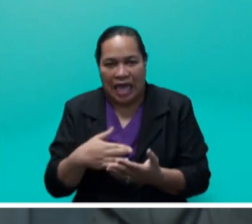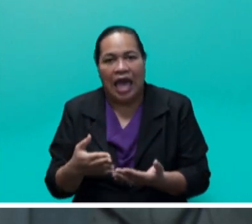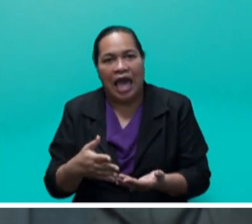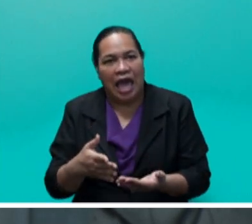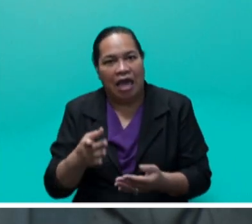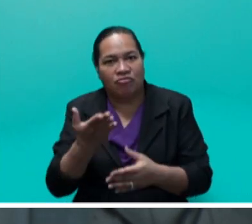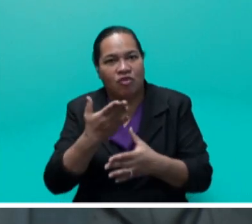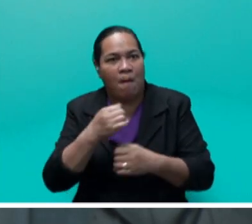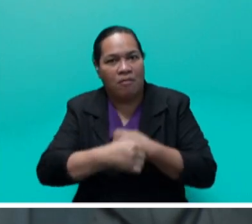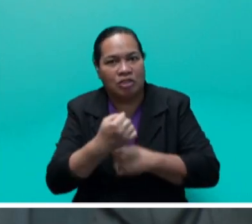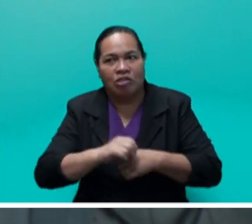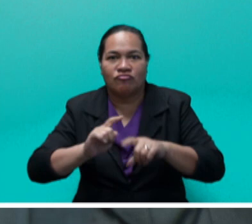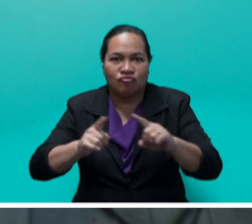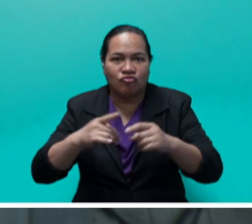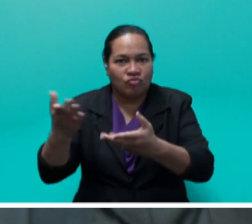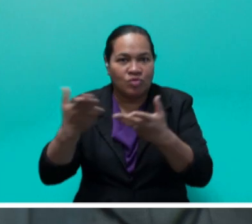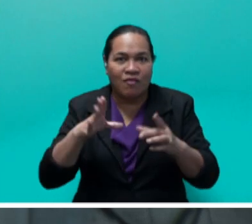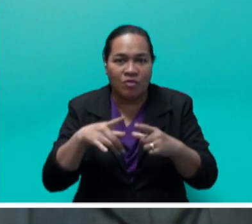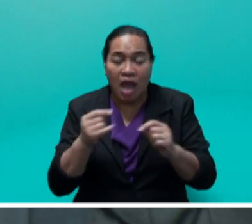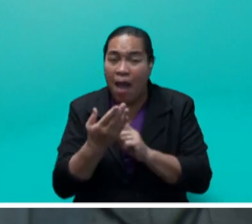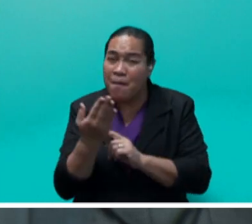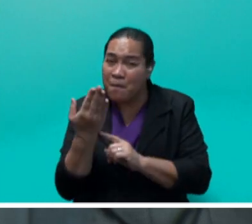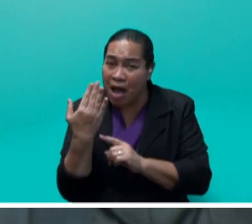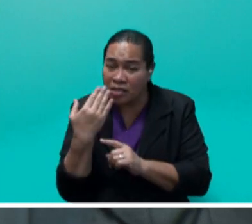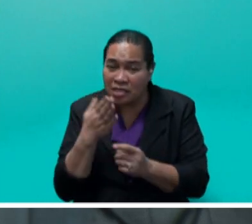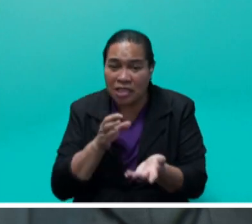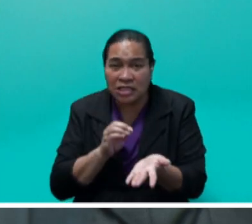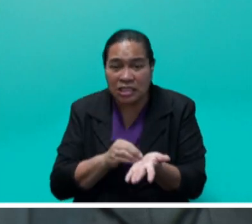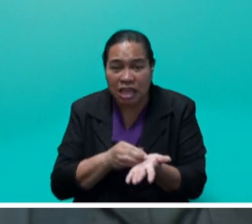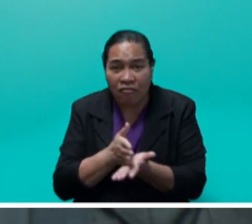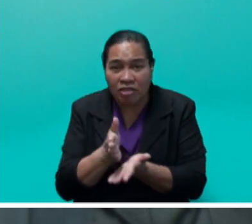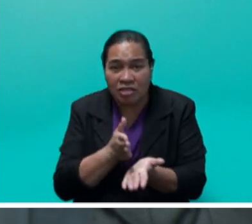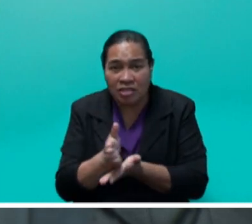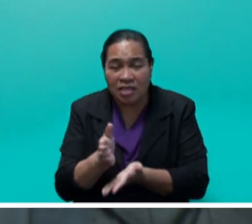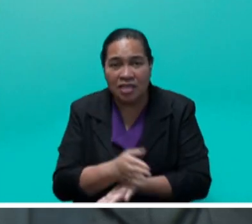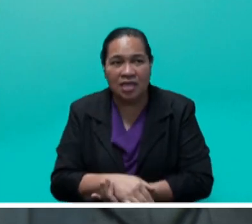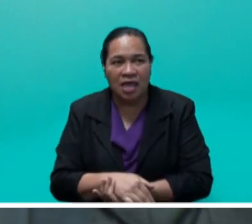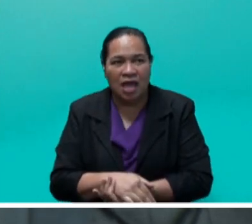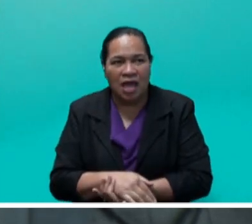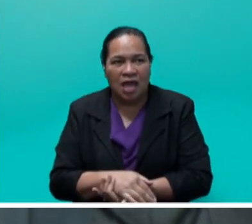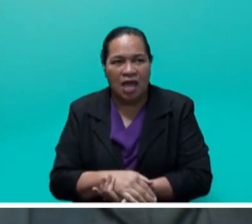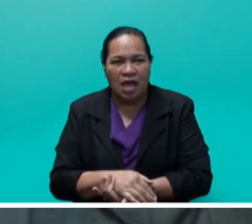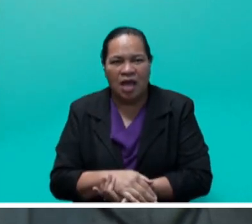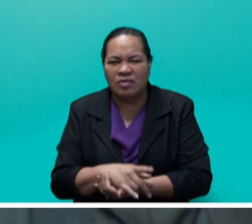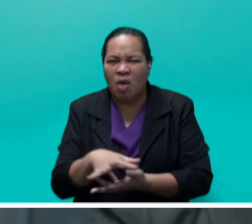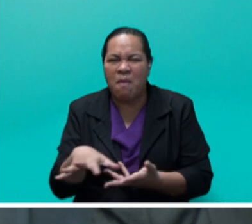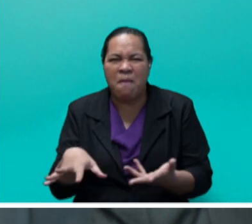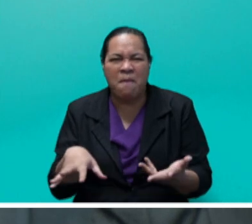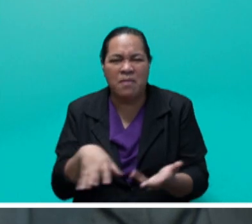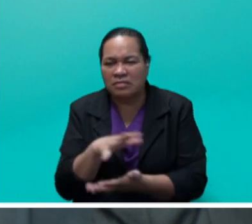Mr. Speaker, sir, in the past, our service to the aquaculture sector was measured by our